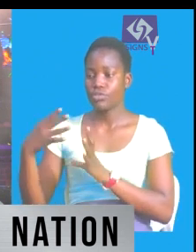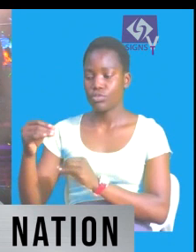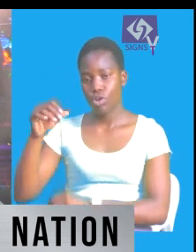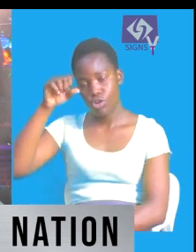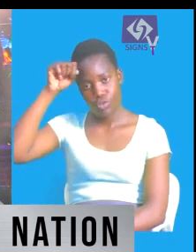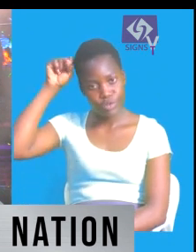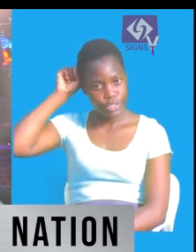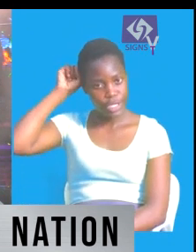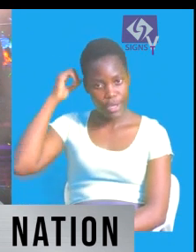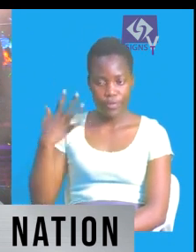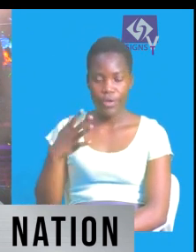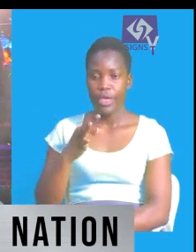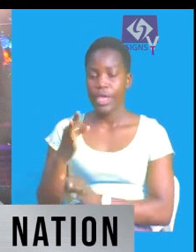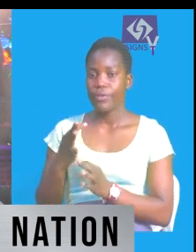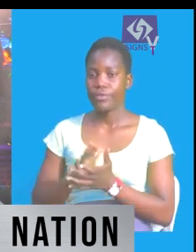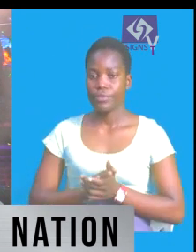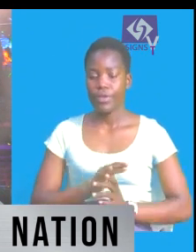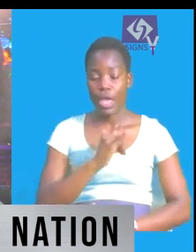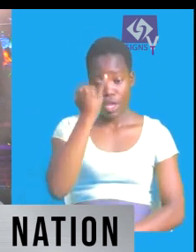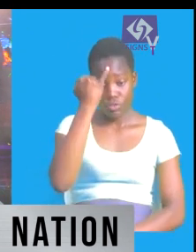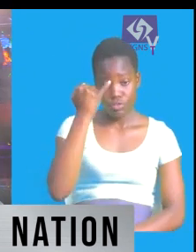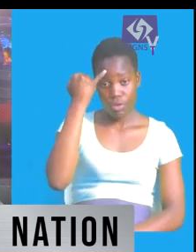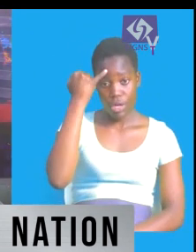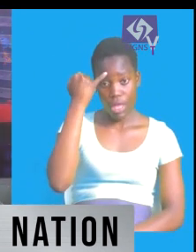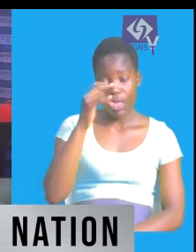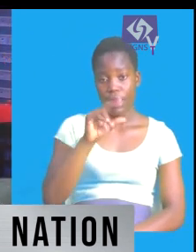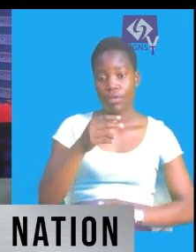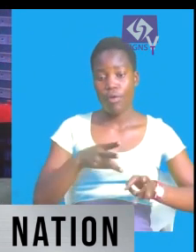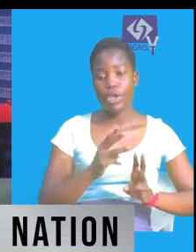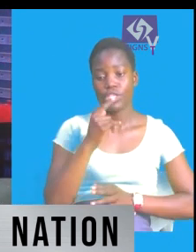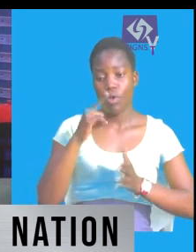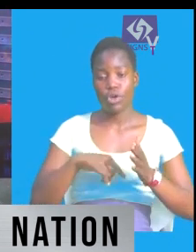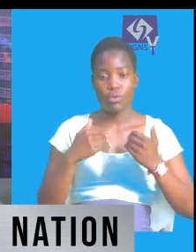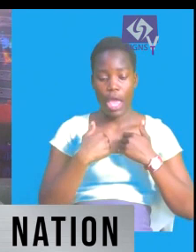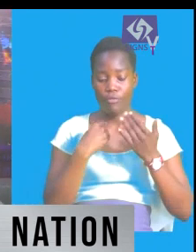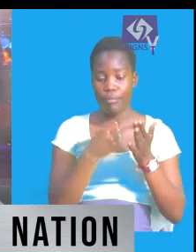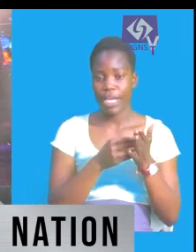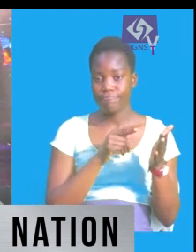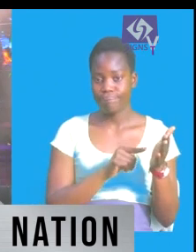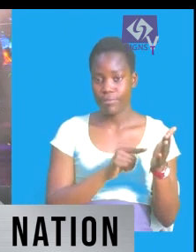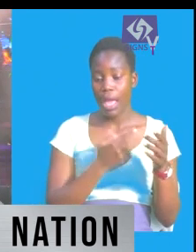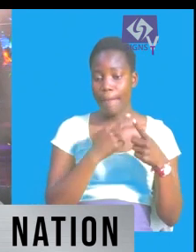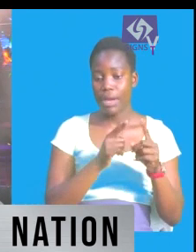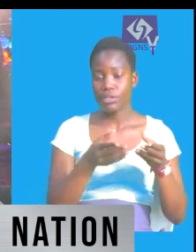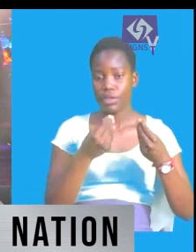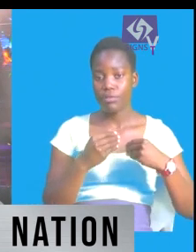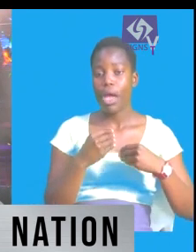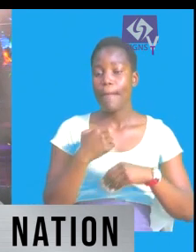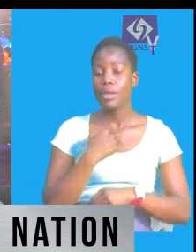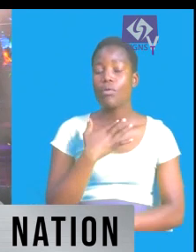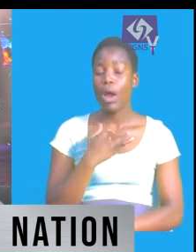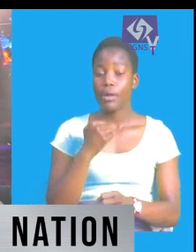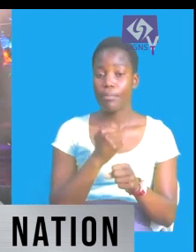kunyoaje? Nikitaka kufungua kinyozi. Jonah, there is no way unaniambia kuna hustler fund. Alafu unanipatia mimi nataka pesa